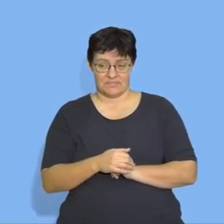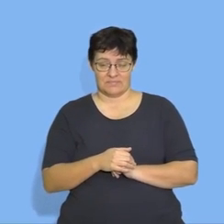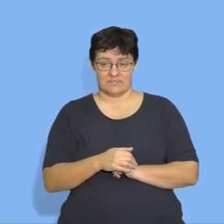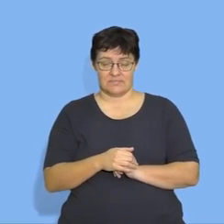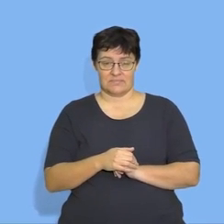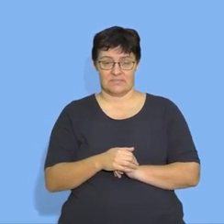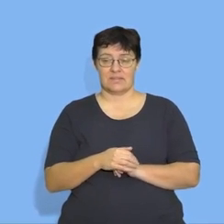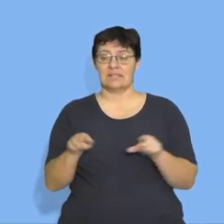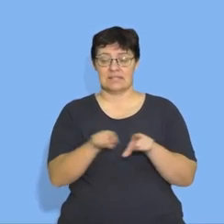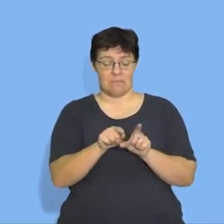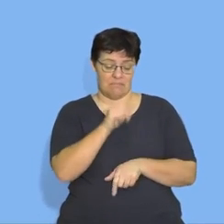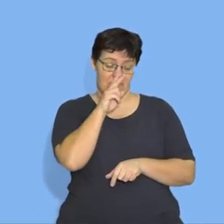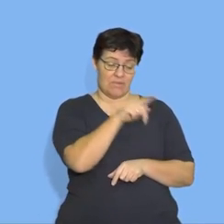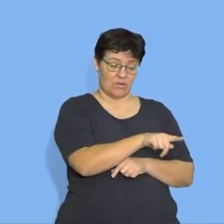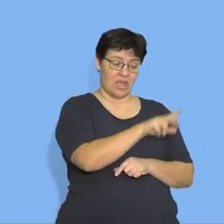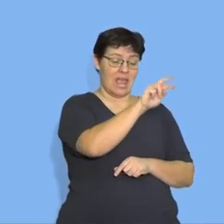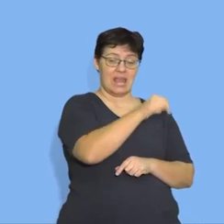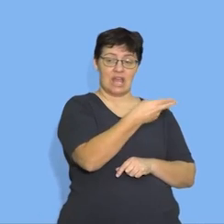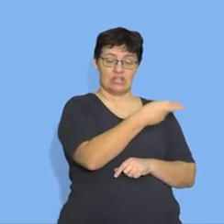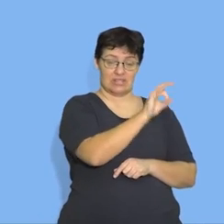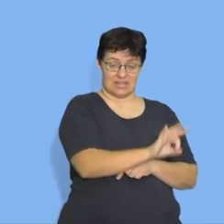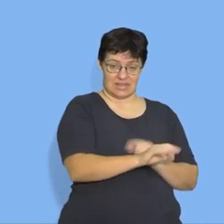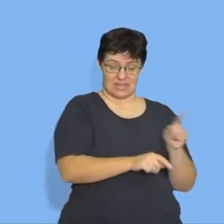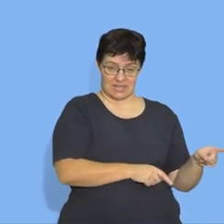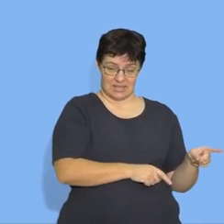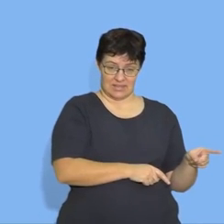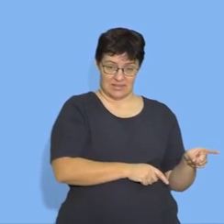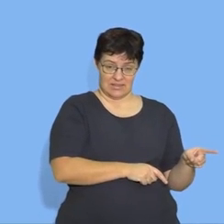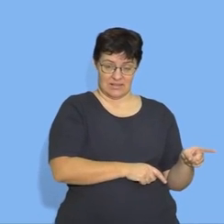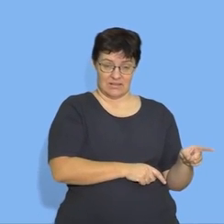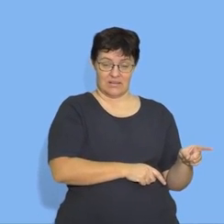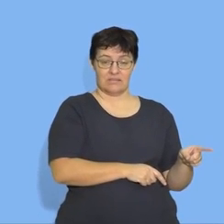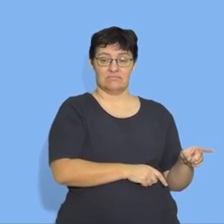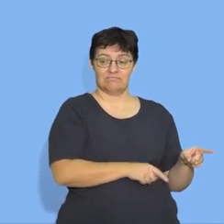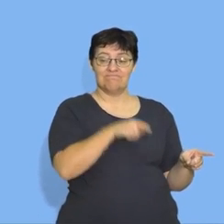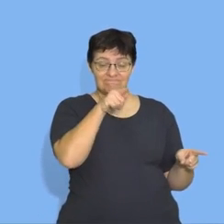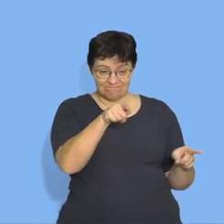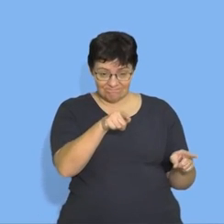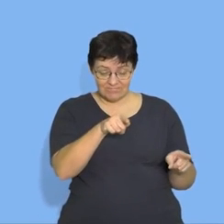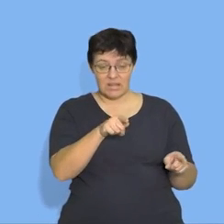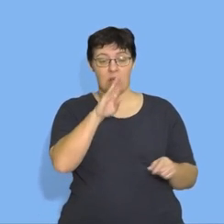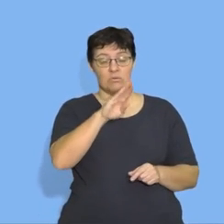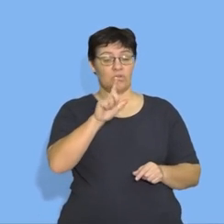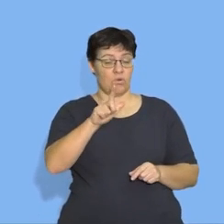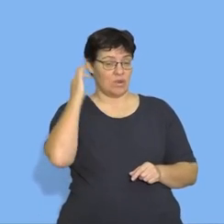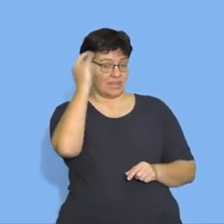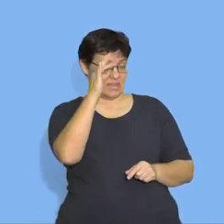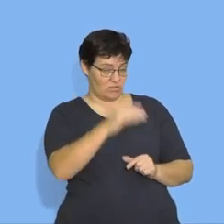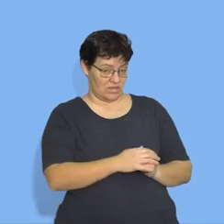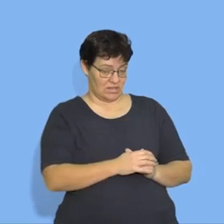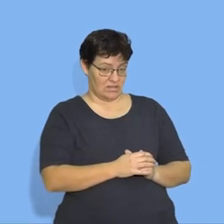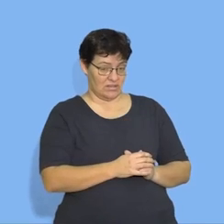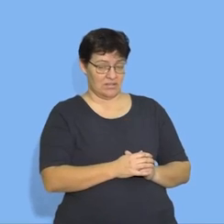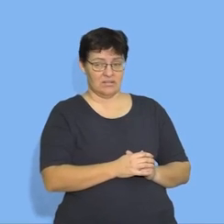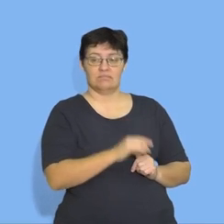also, if you look at the ammonium ion, it serves the role, according to the Bronsted-Lowry, you know, theory of acids and bases.